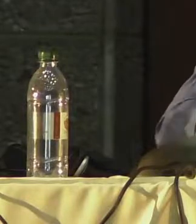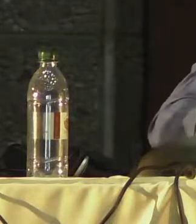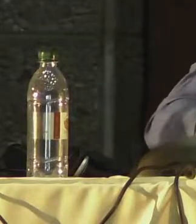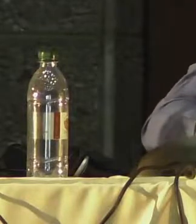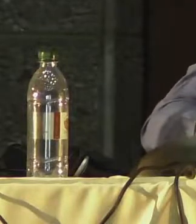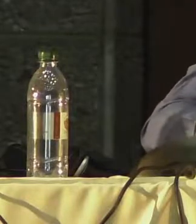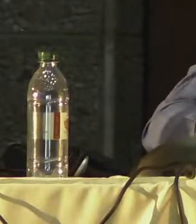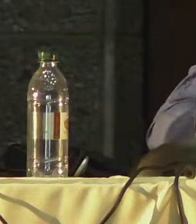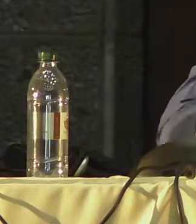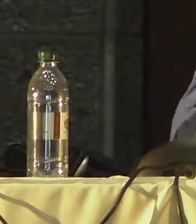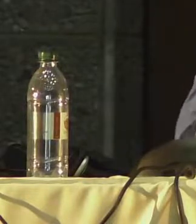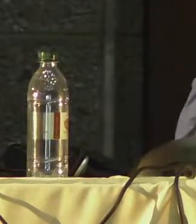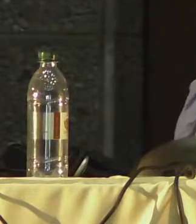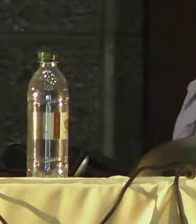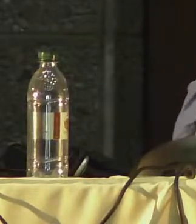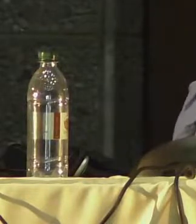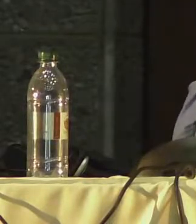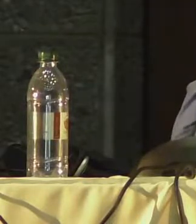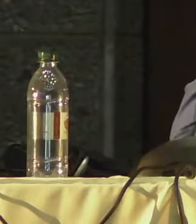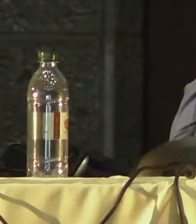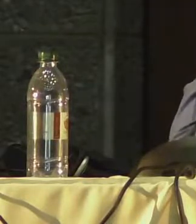cost, of which it